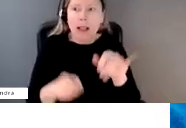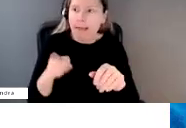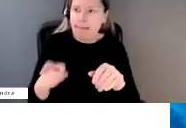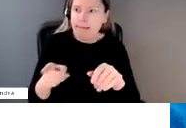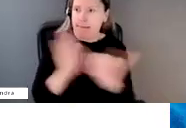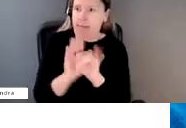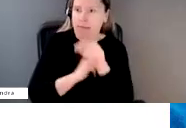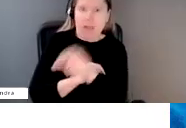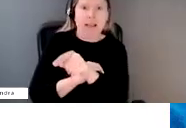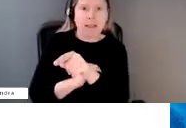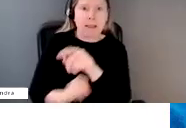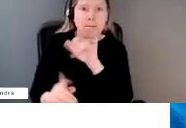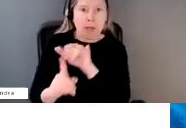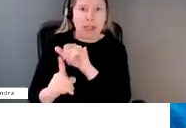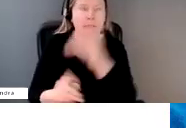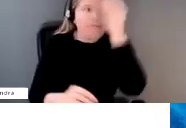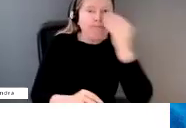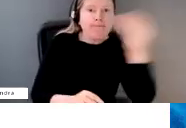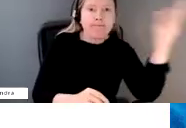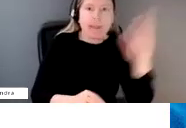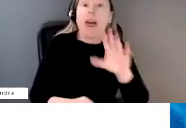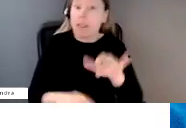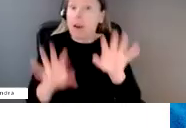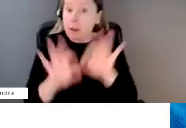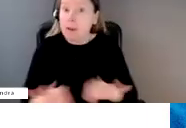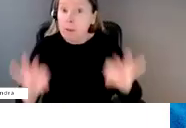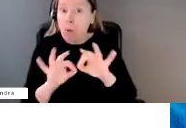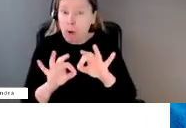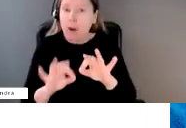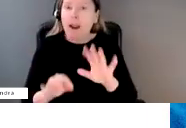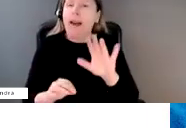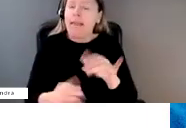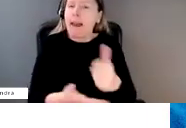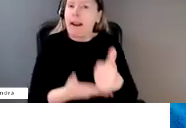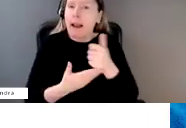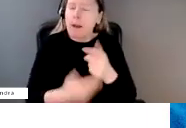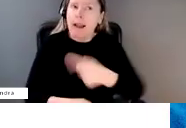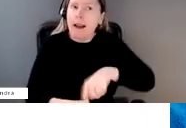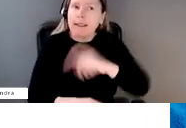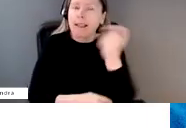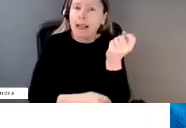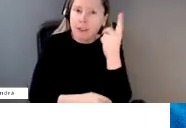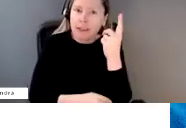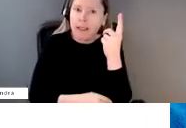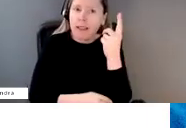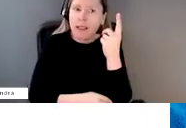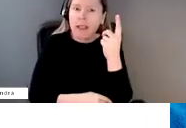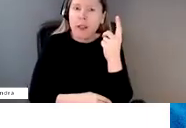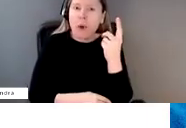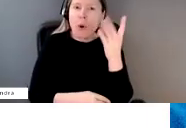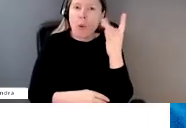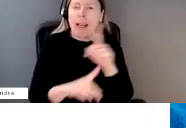it. So that was really important, and that gave us insights into the